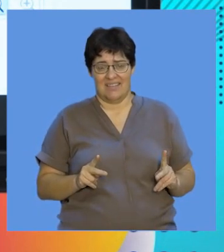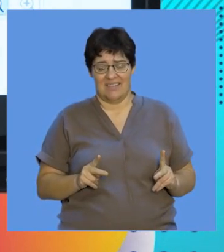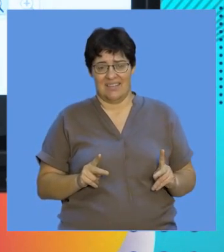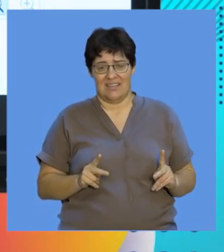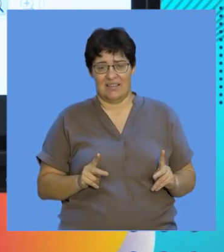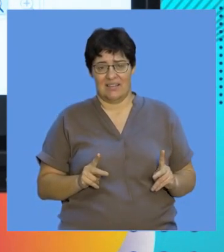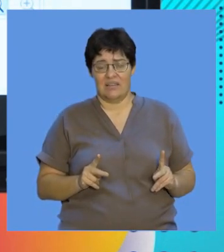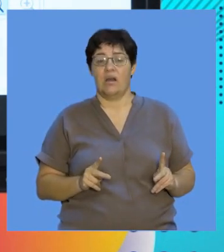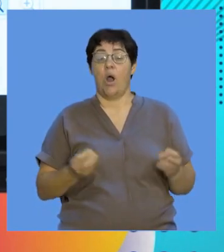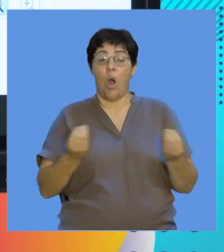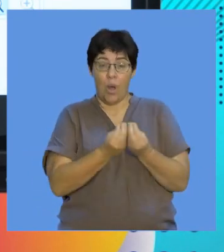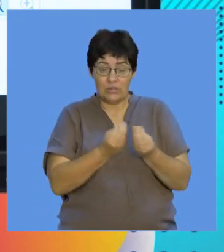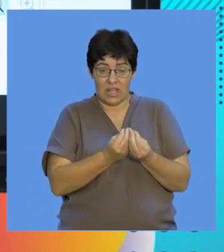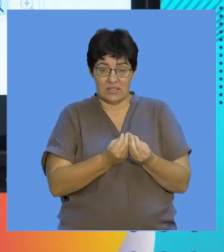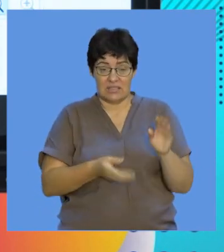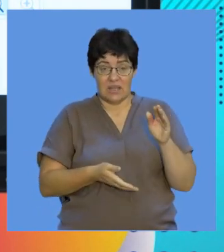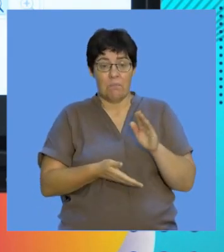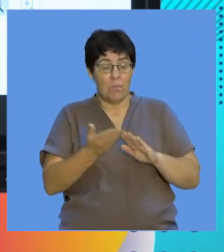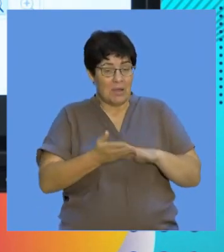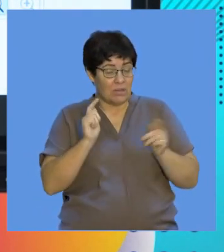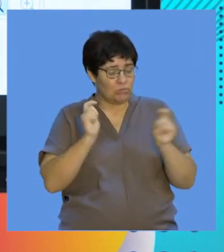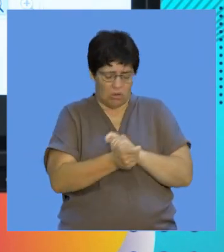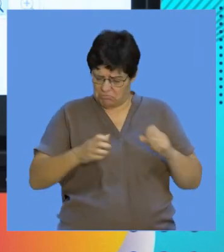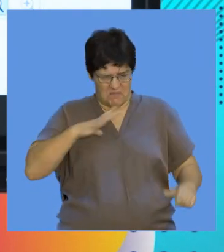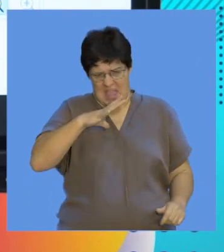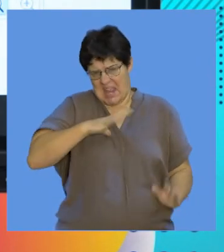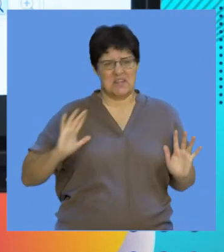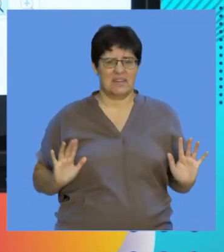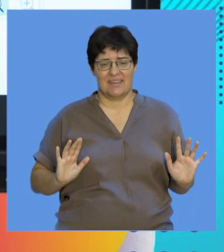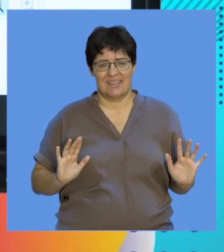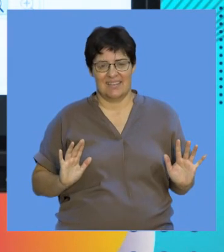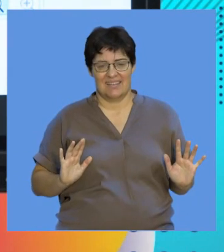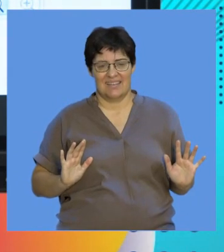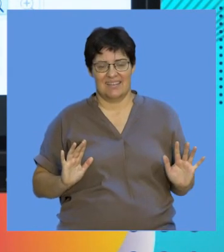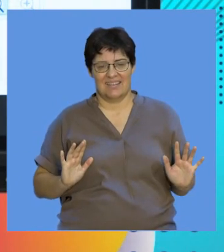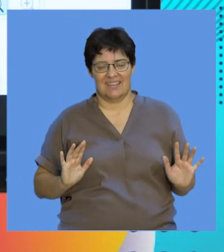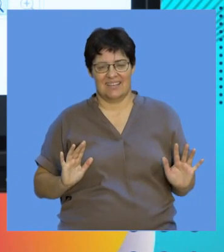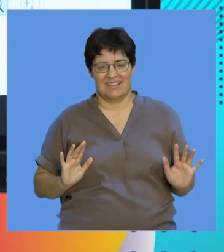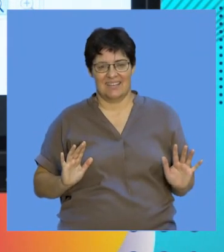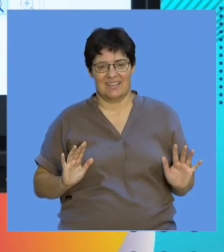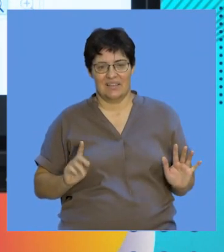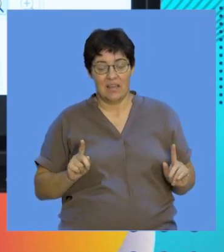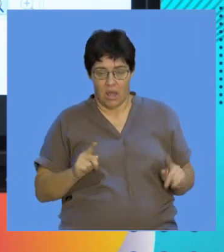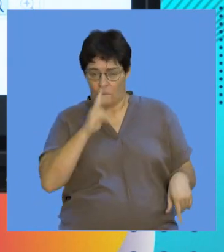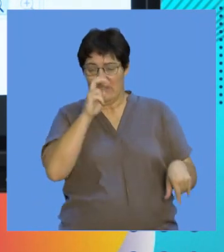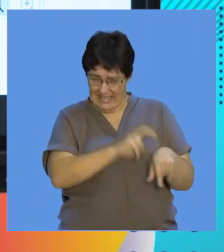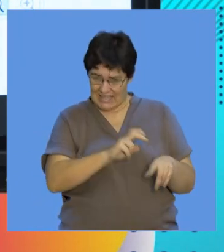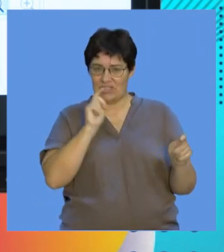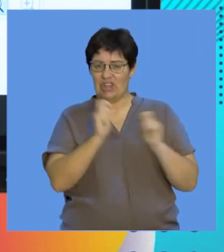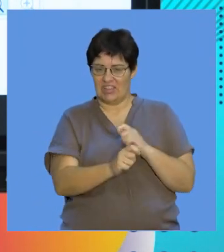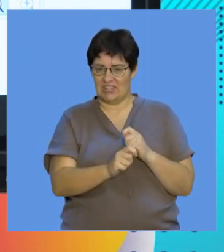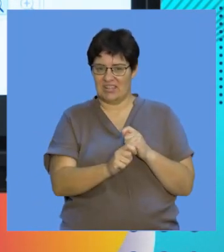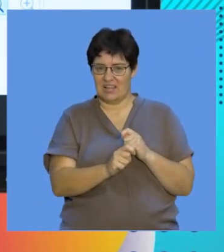object's momentum's changed. Okay? That's fine. They won't, they need to change by the